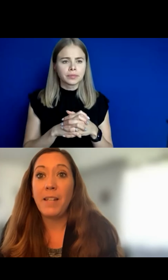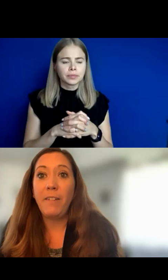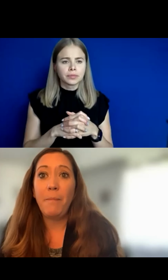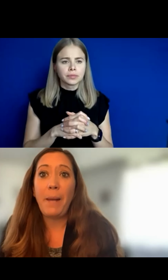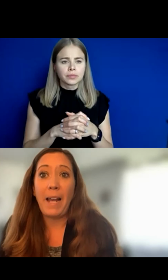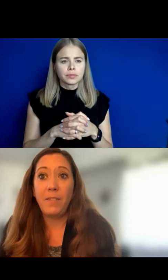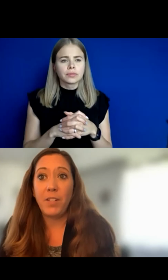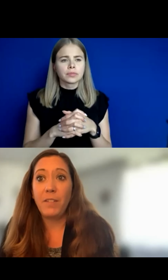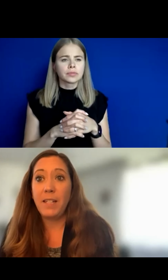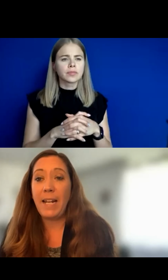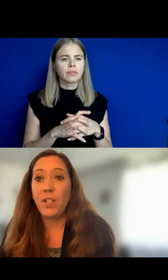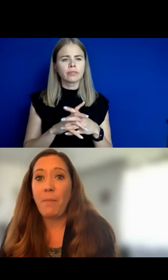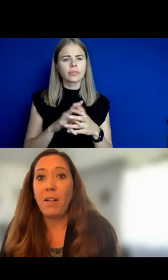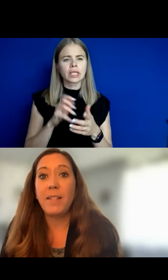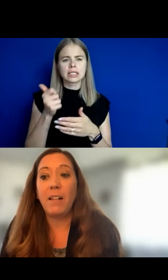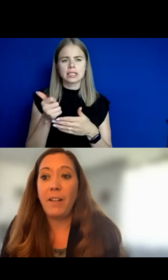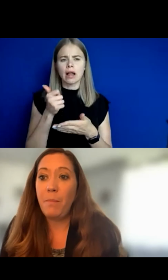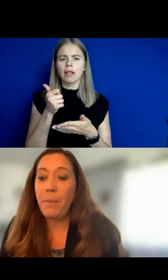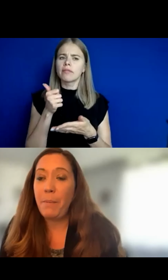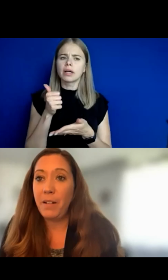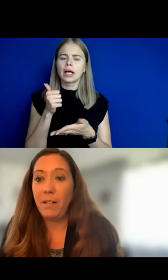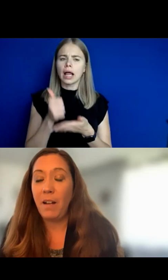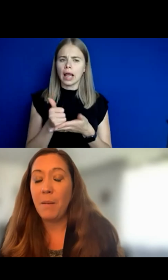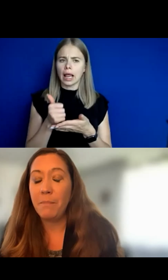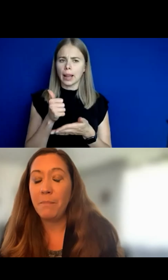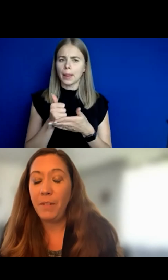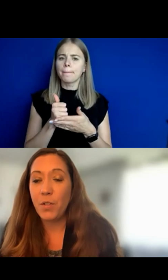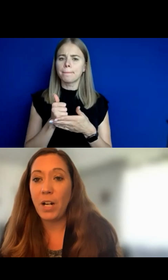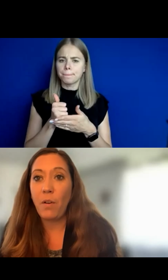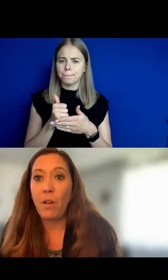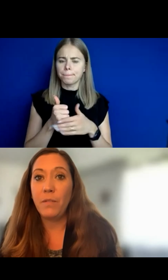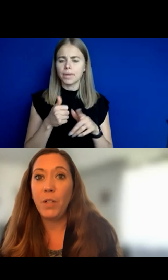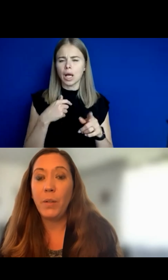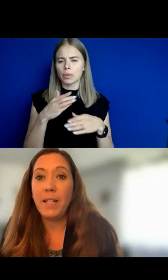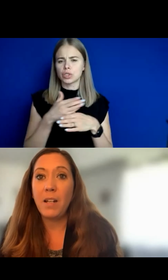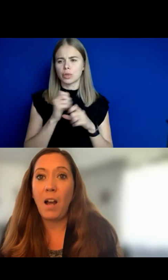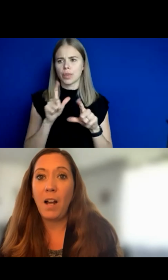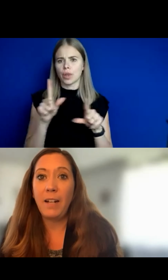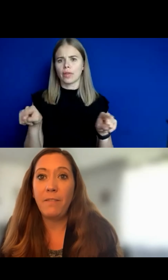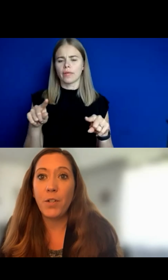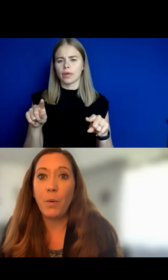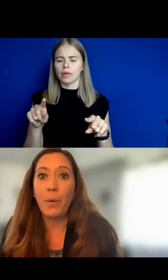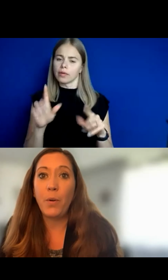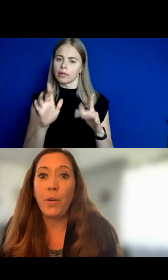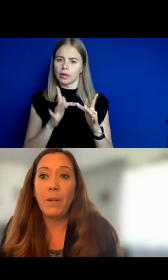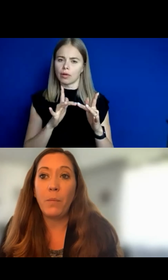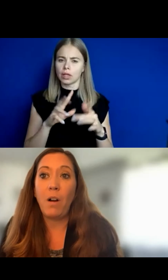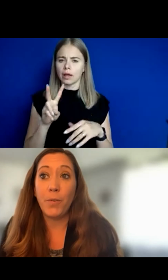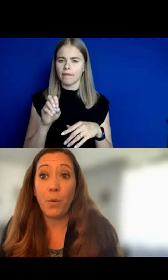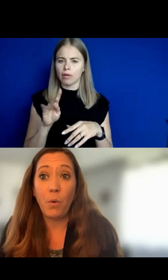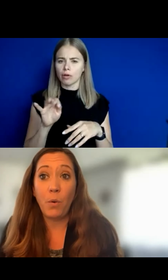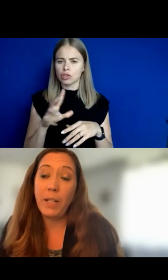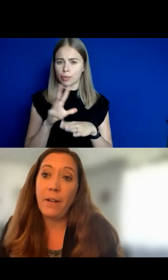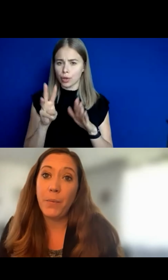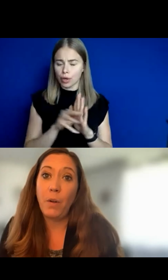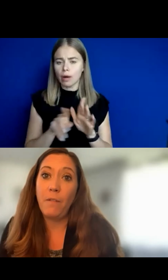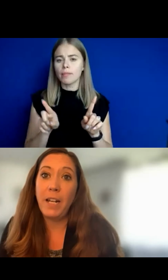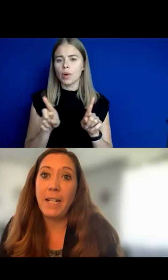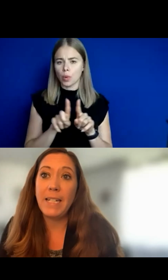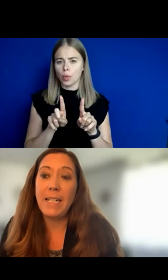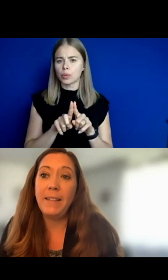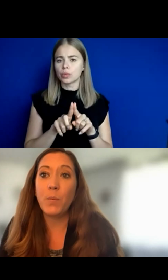The self-help active services aging model, self-help, I'm going to share with all of you. It is an online virtual program that we're also rolling out